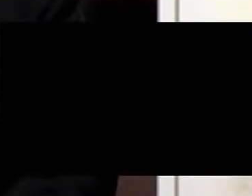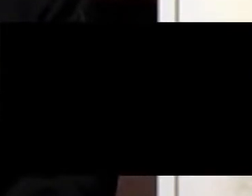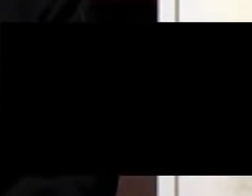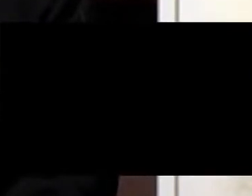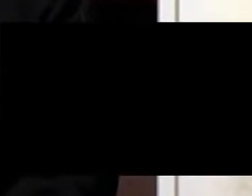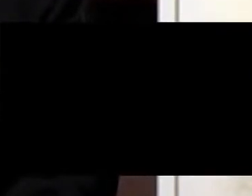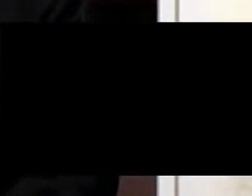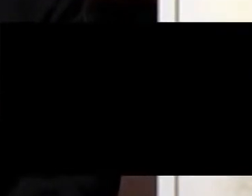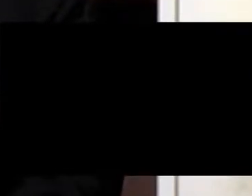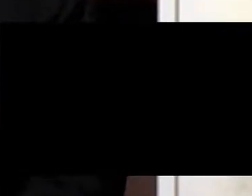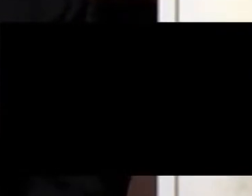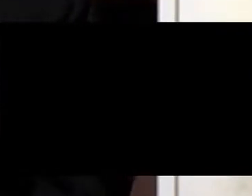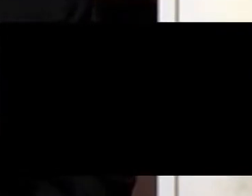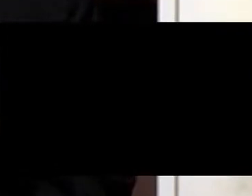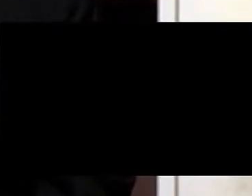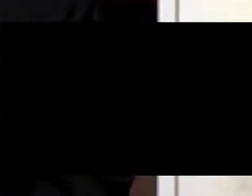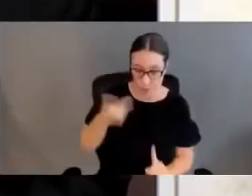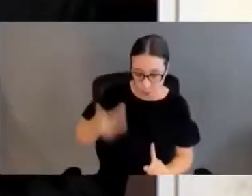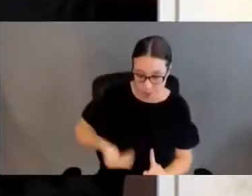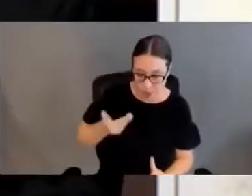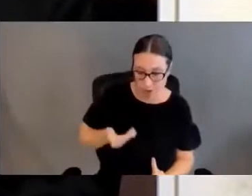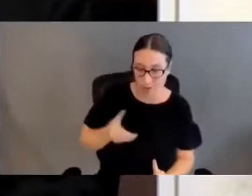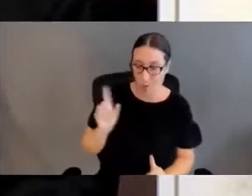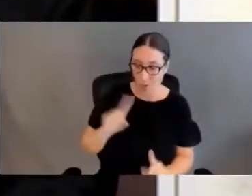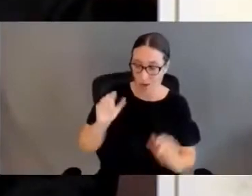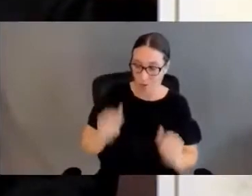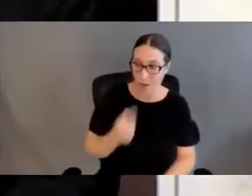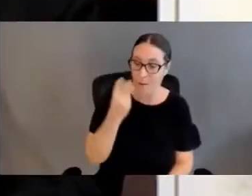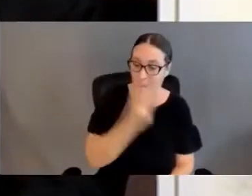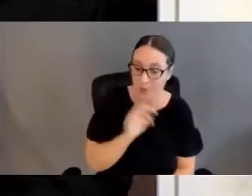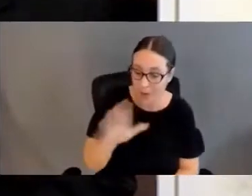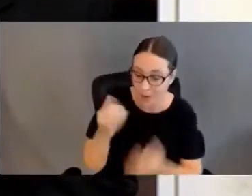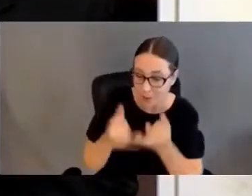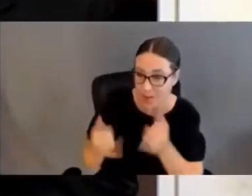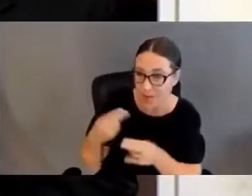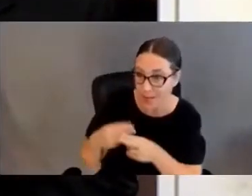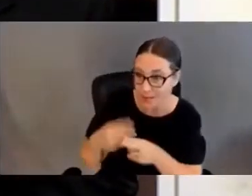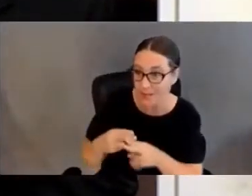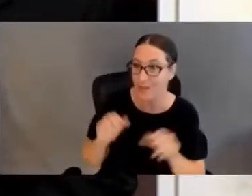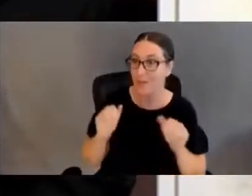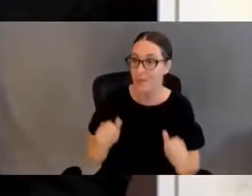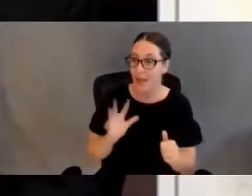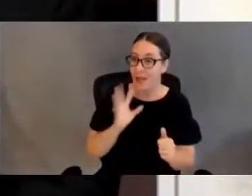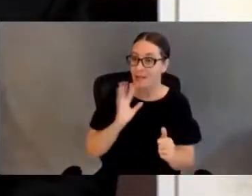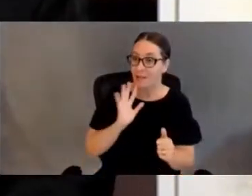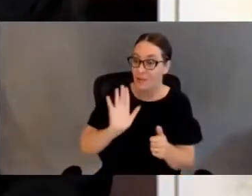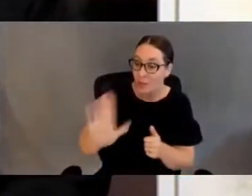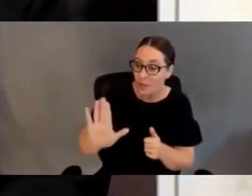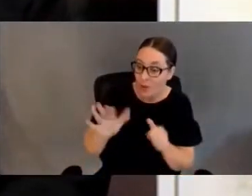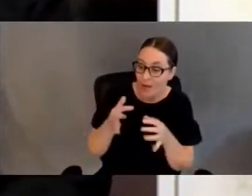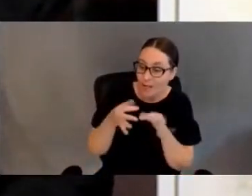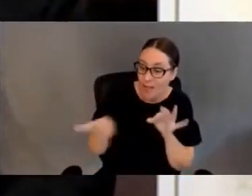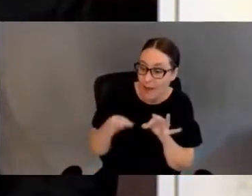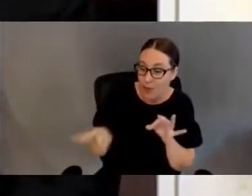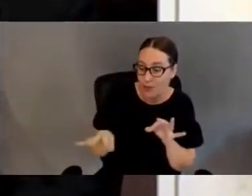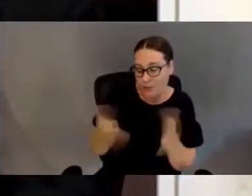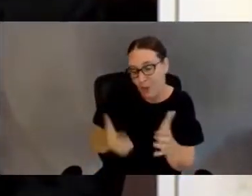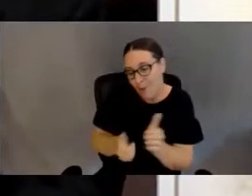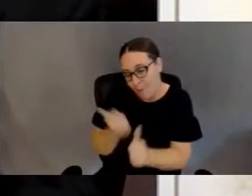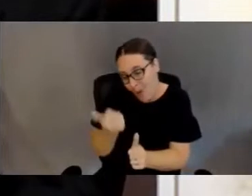the place that we can pronounce your last name, the place that we can speak in your language, most of the time.